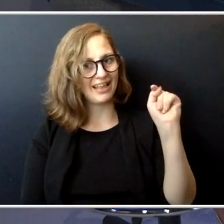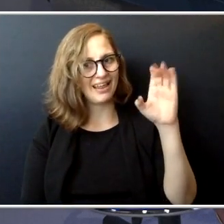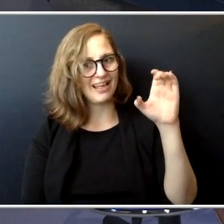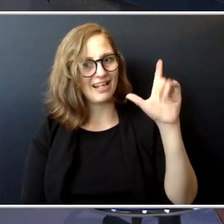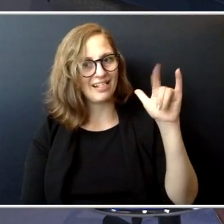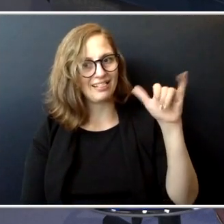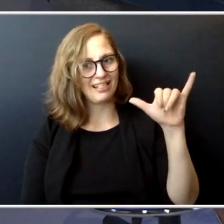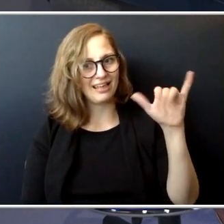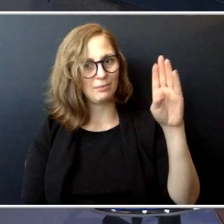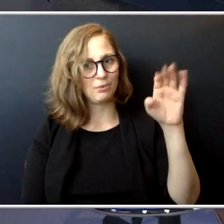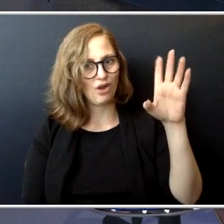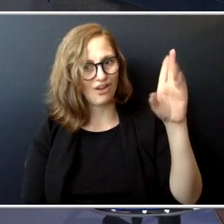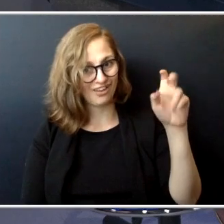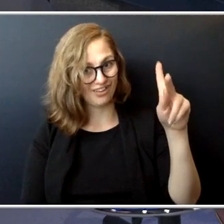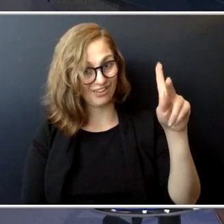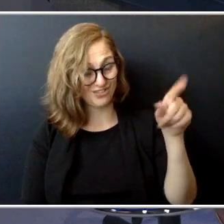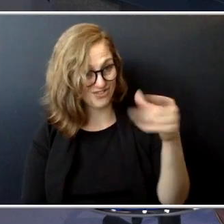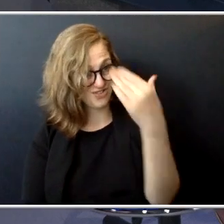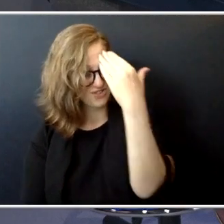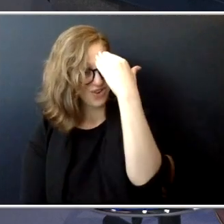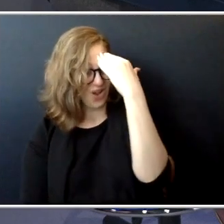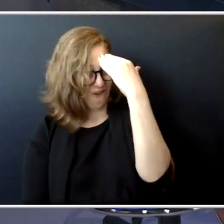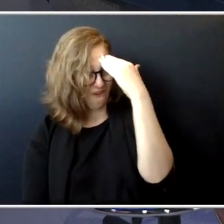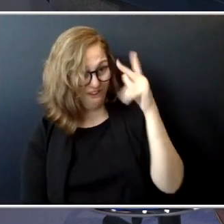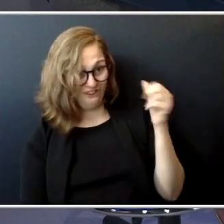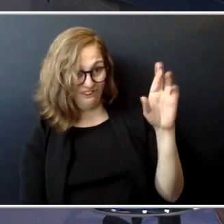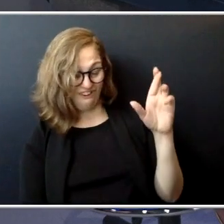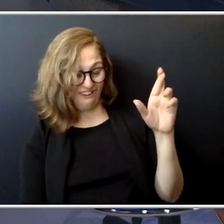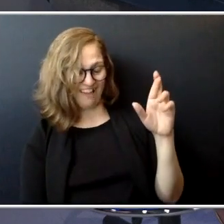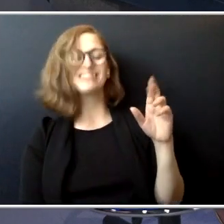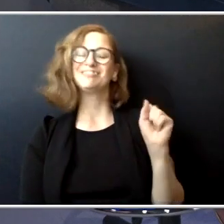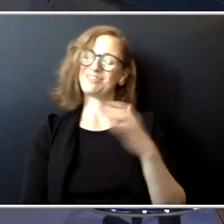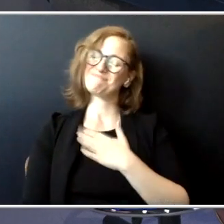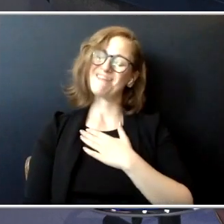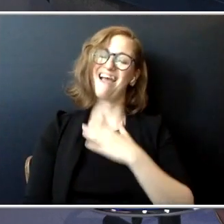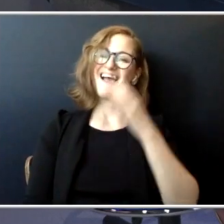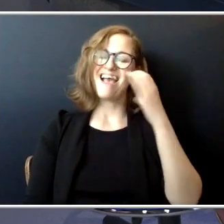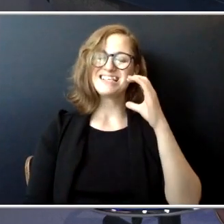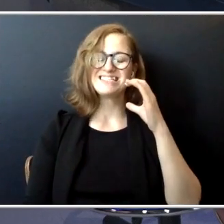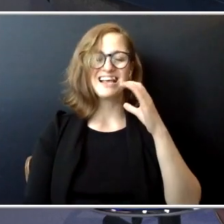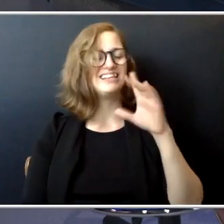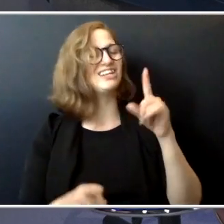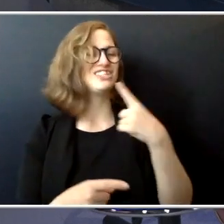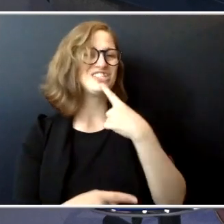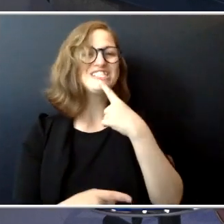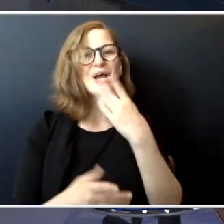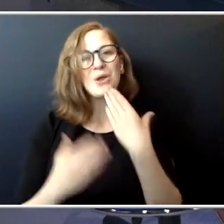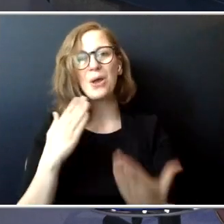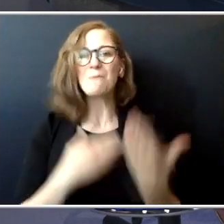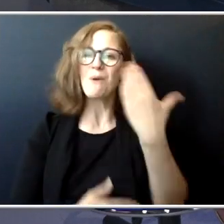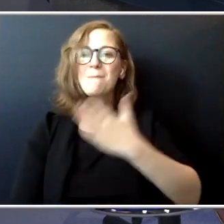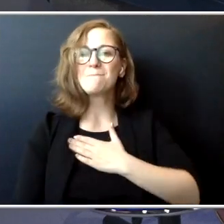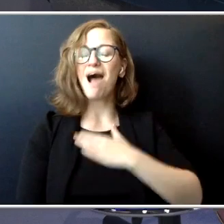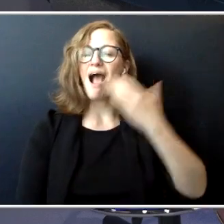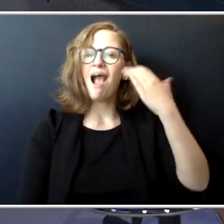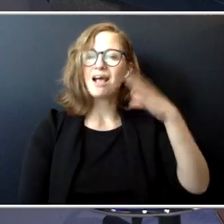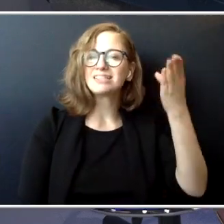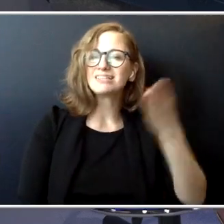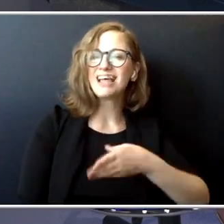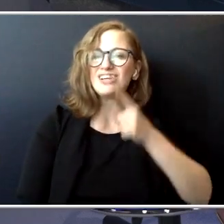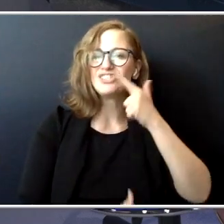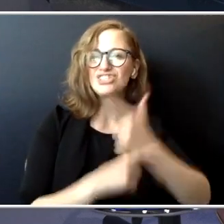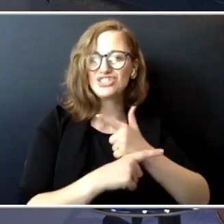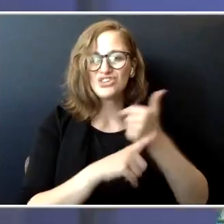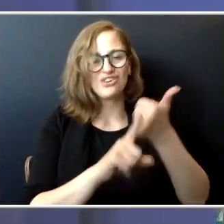wrote in, "Good morning. My cousin/sister is a walking miracle." Patricia, we agree. That